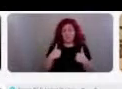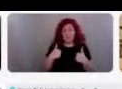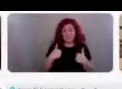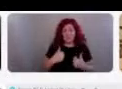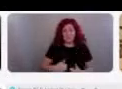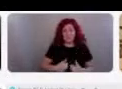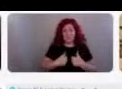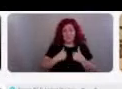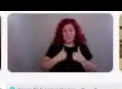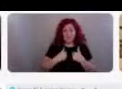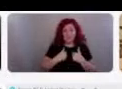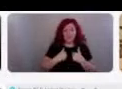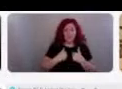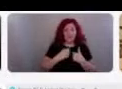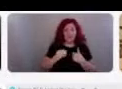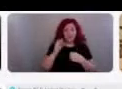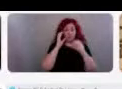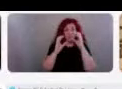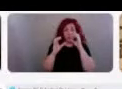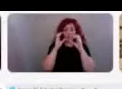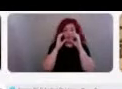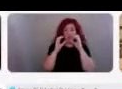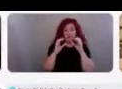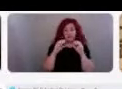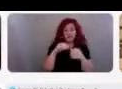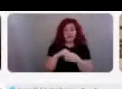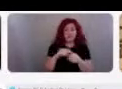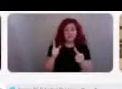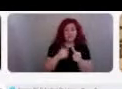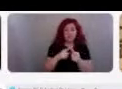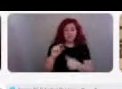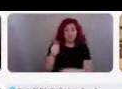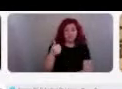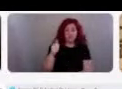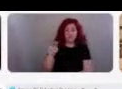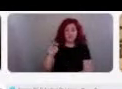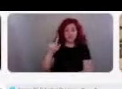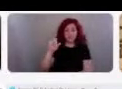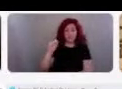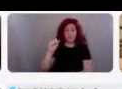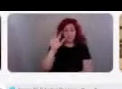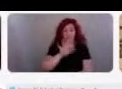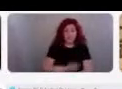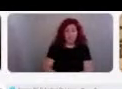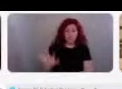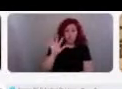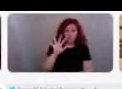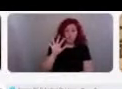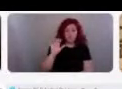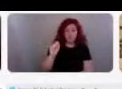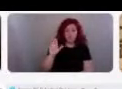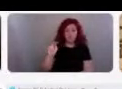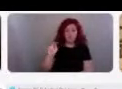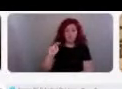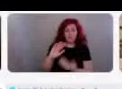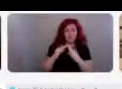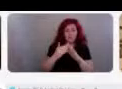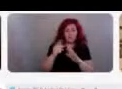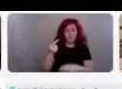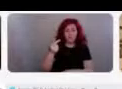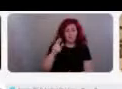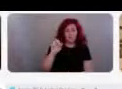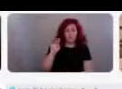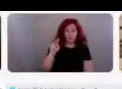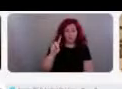live and communicate within the first 10 miles around sun city grand also when